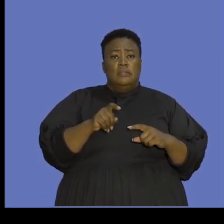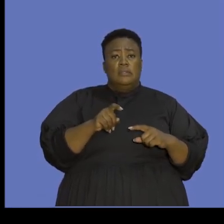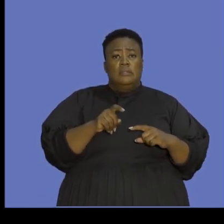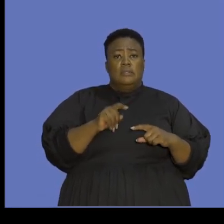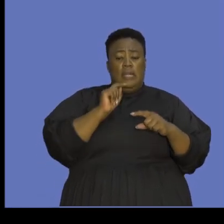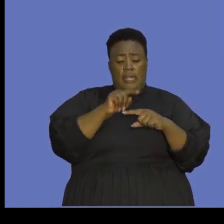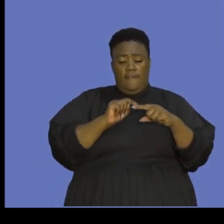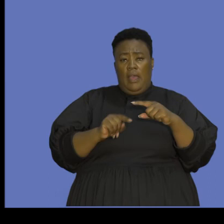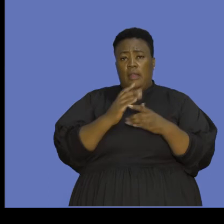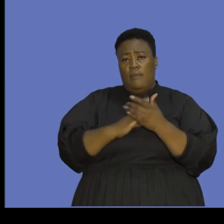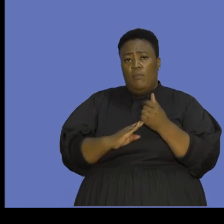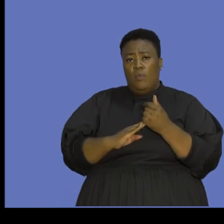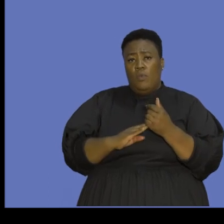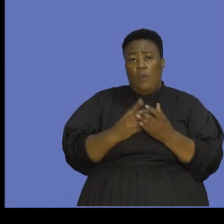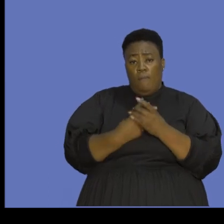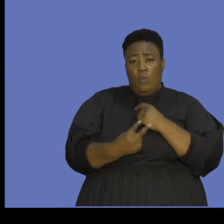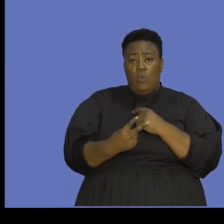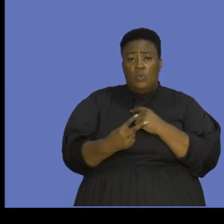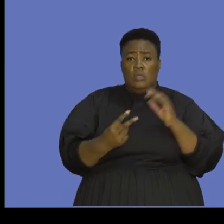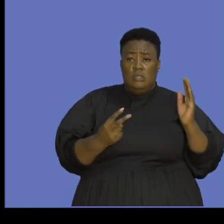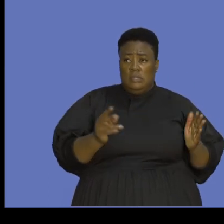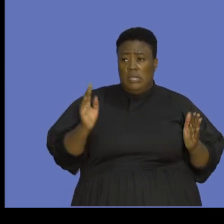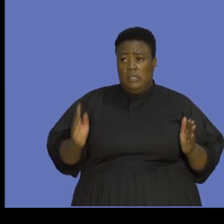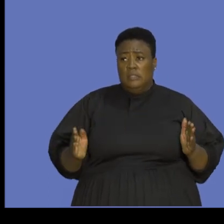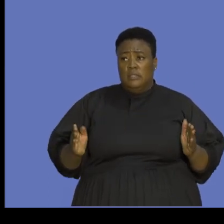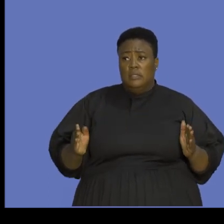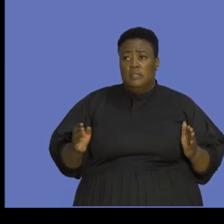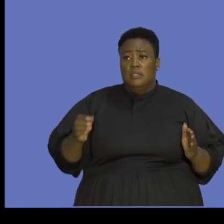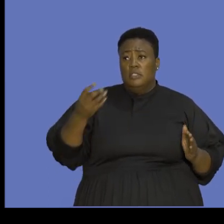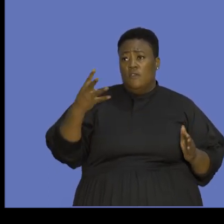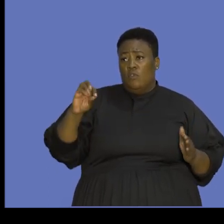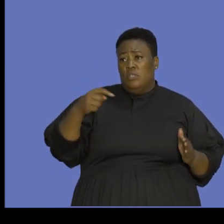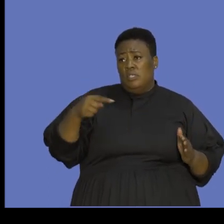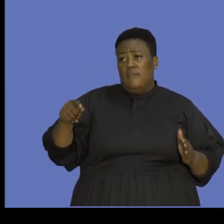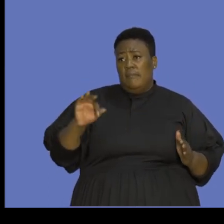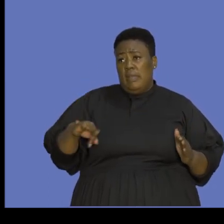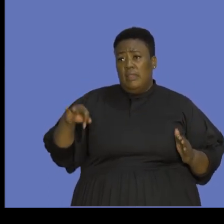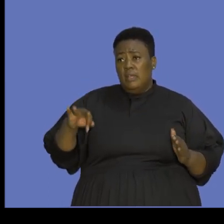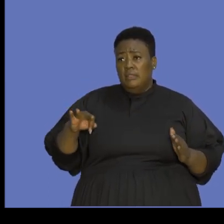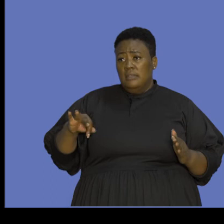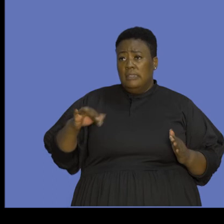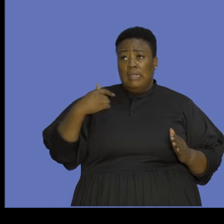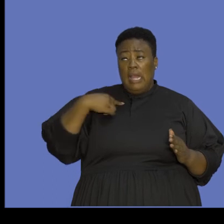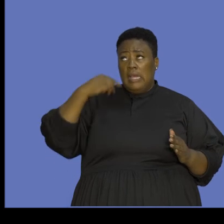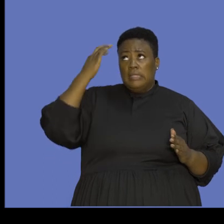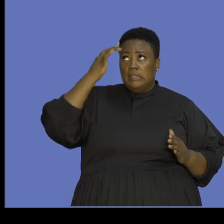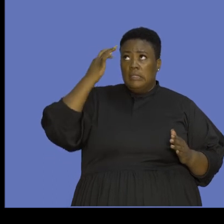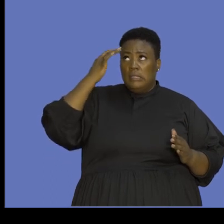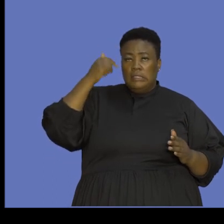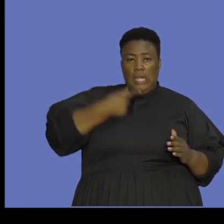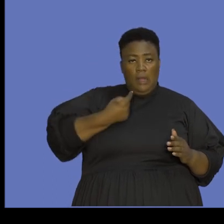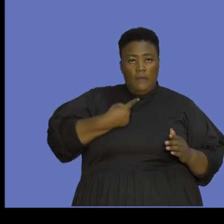sides by A. So I'm going to have 40 divided by 13. I definitely can't do this in my